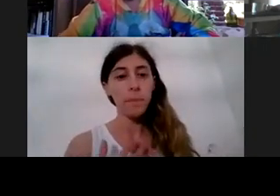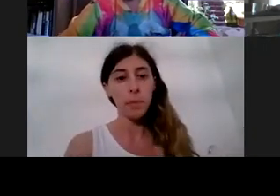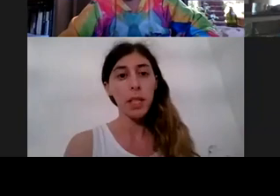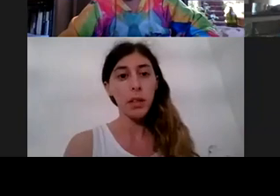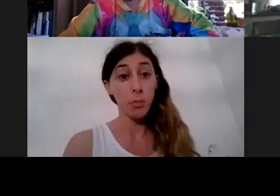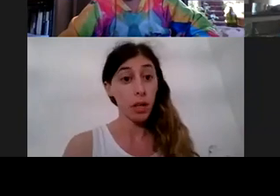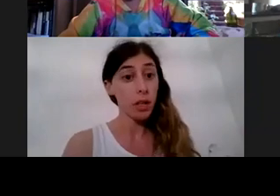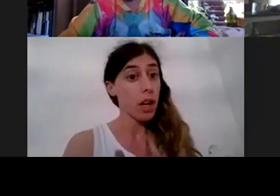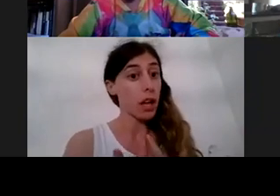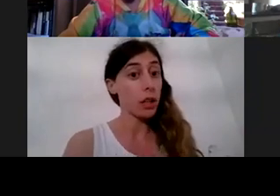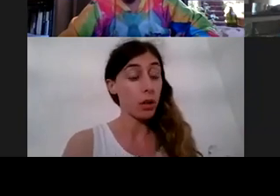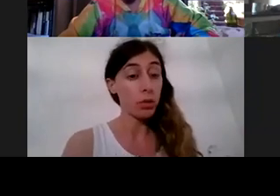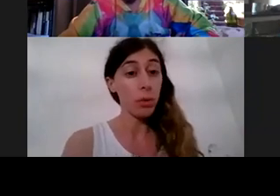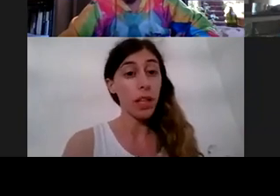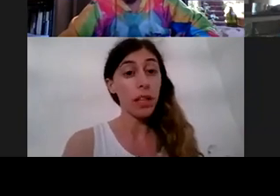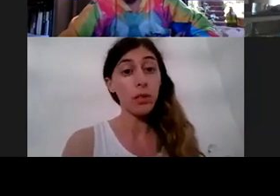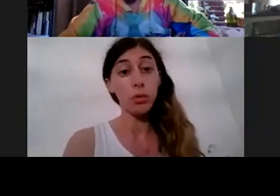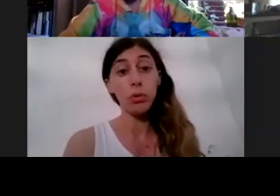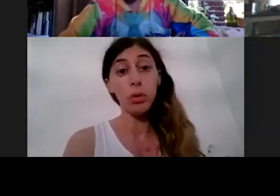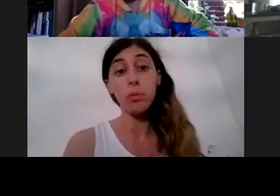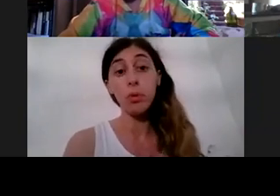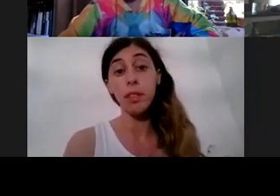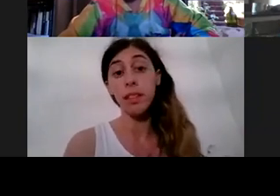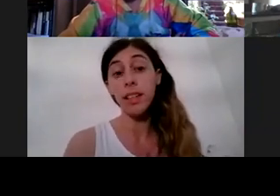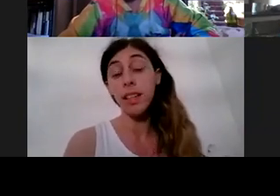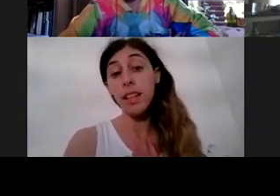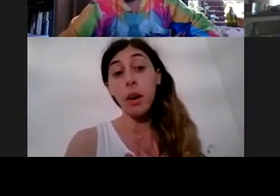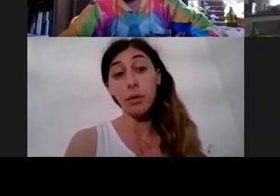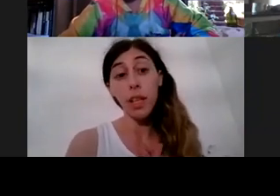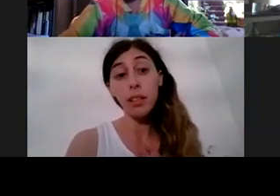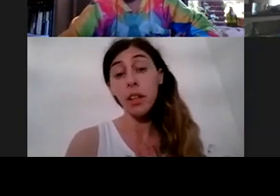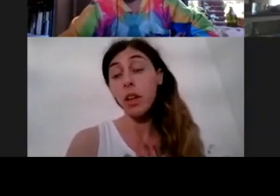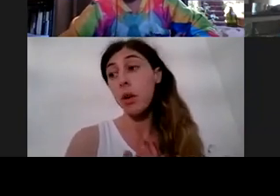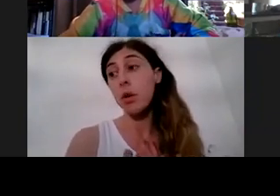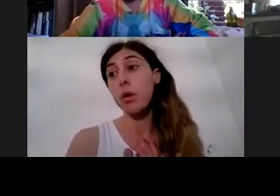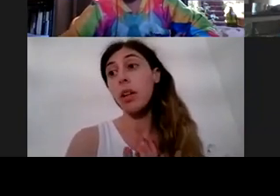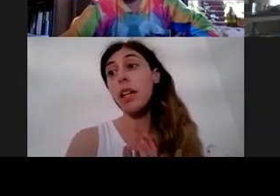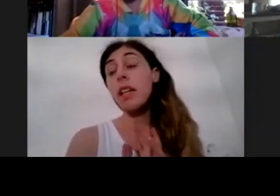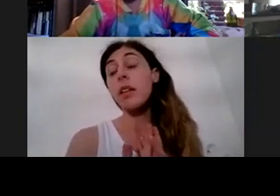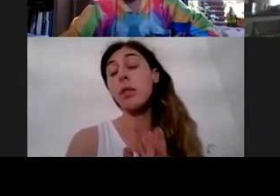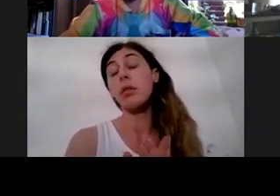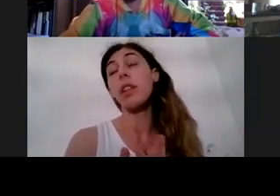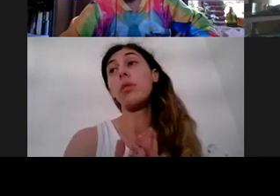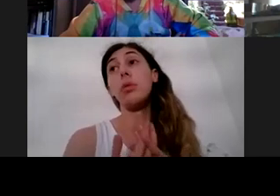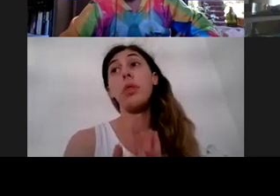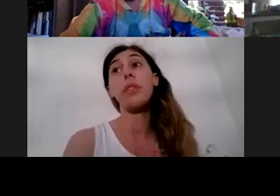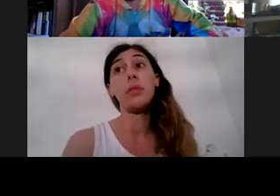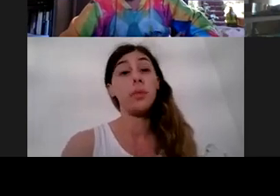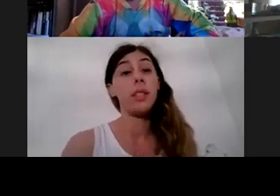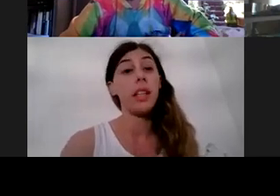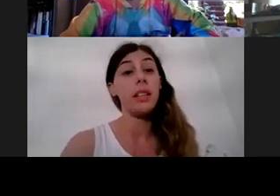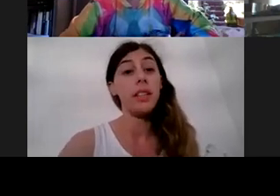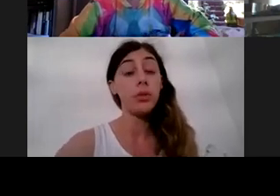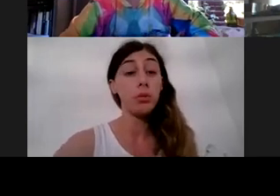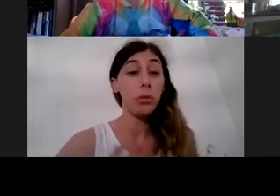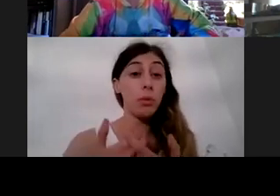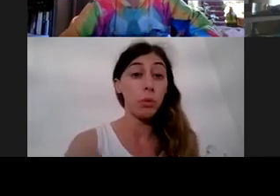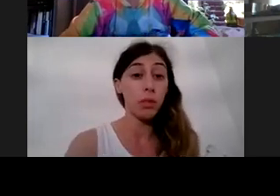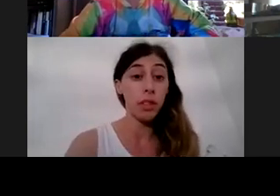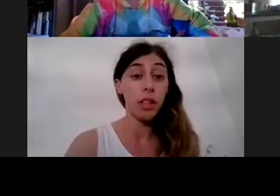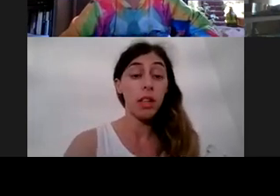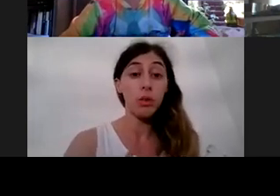medical acts are refunded. A cosmetic surgery is not, but at least there is a large number of medical acts that can